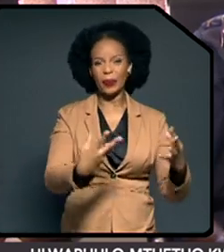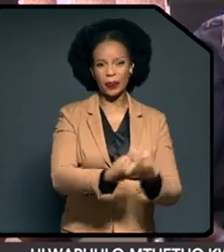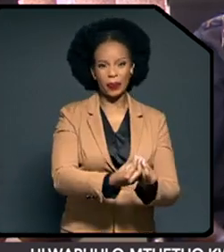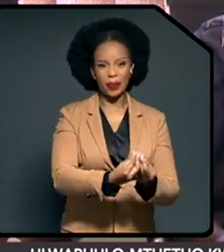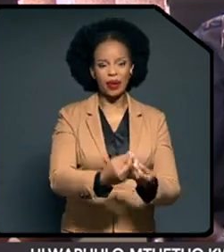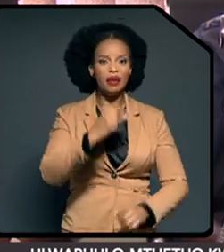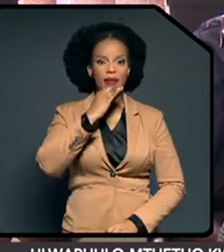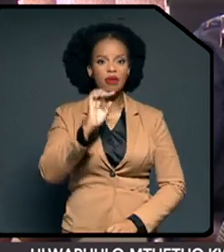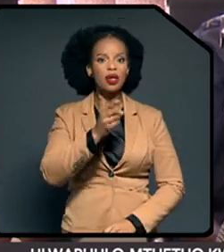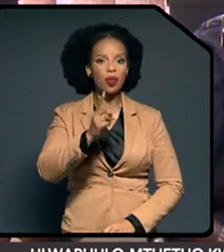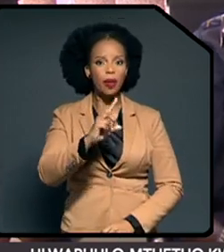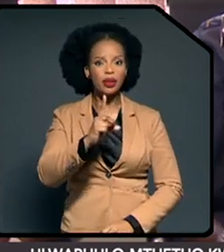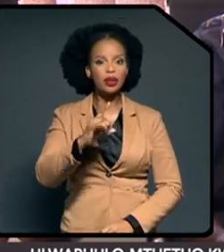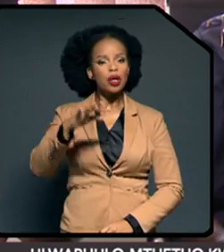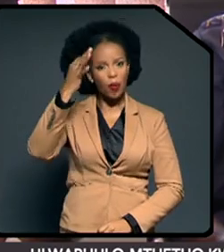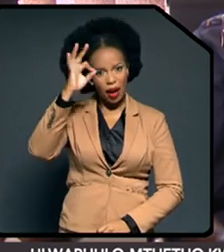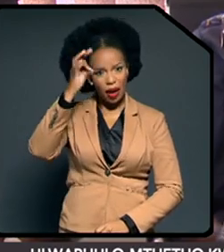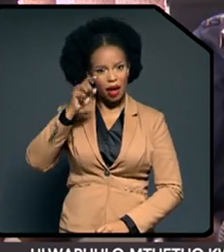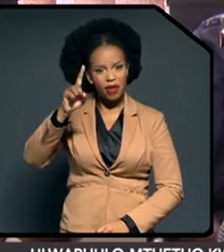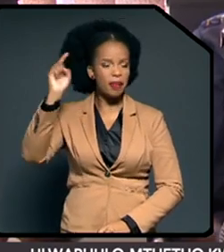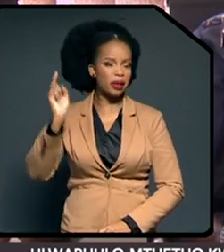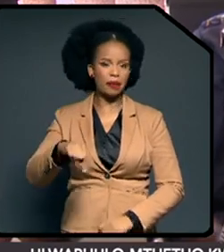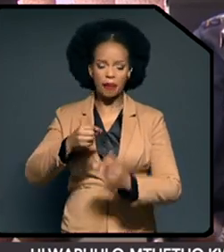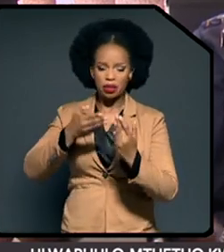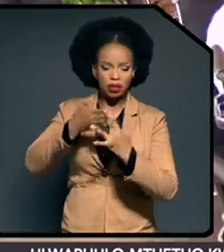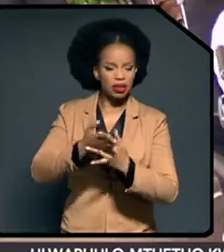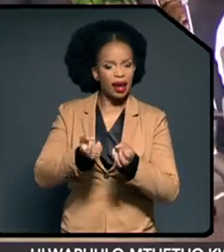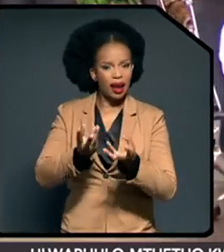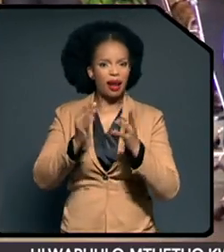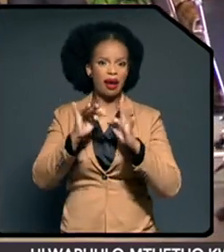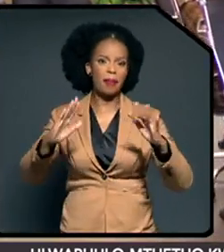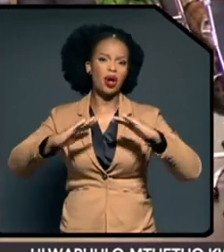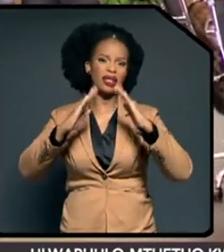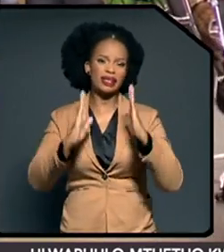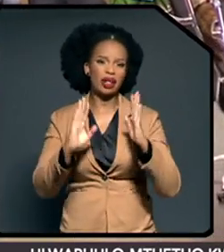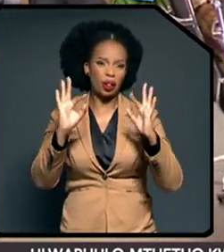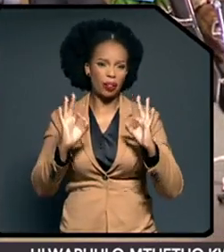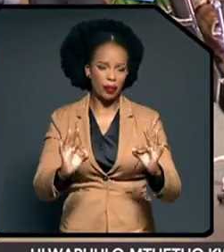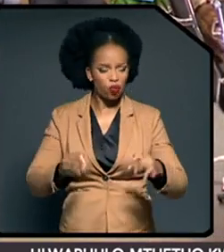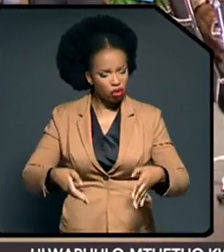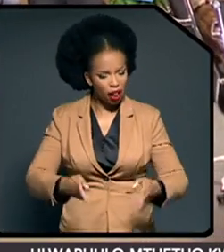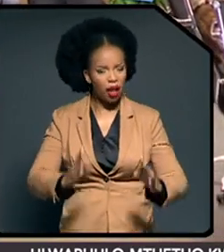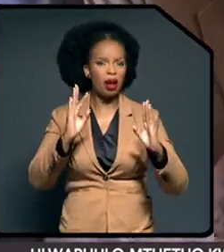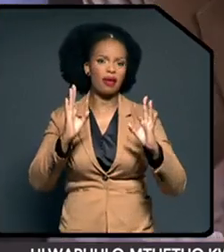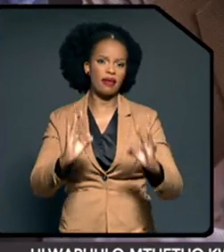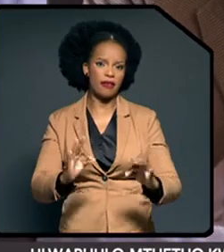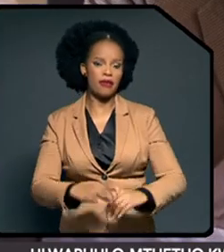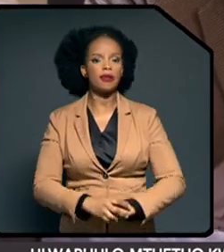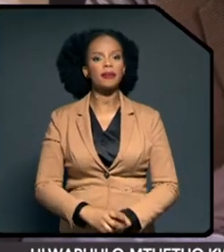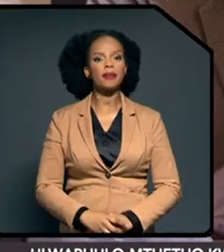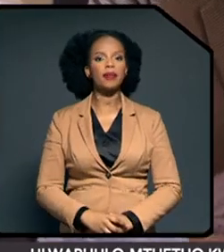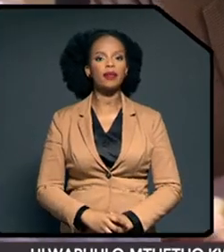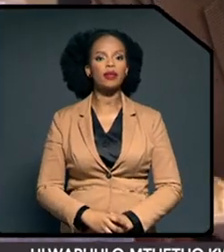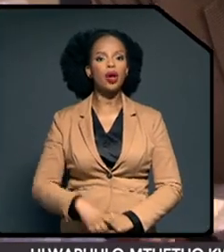also intervene. There must be proper houses. There must be proper roads. Kananjalo umkomishinali wamapolisa kweli